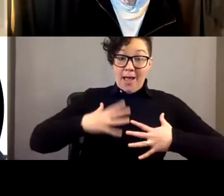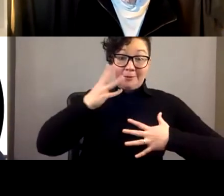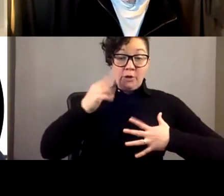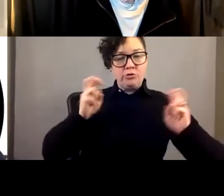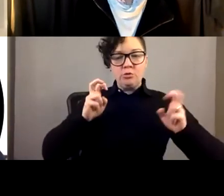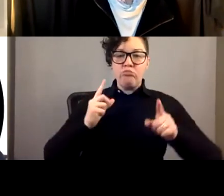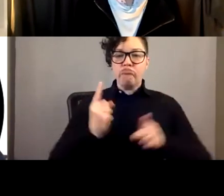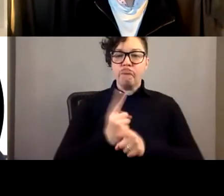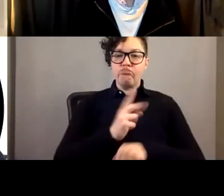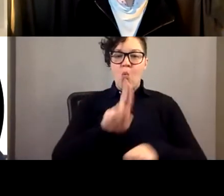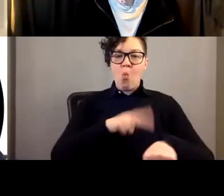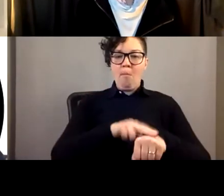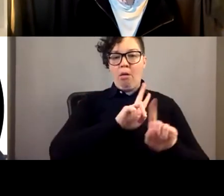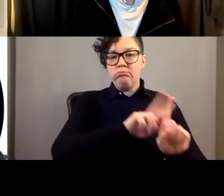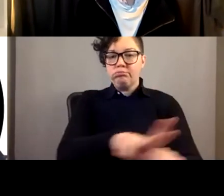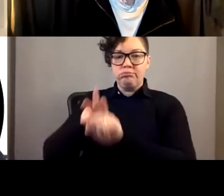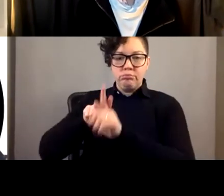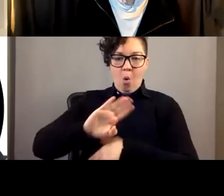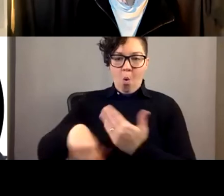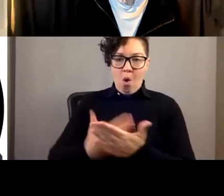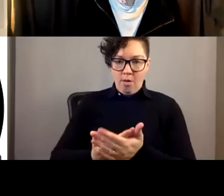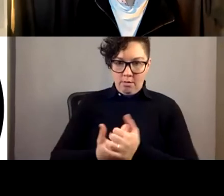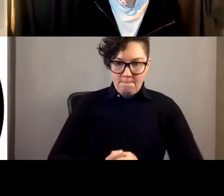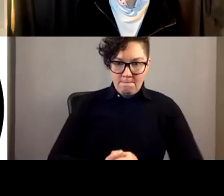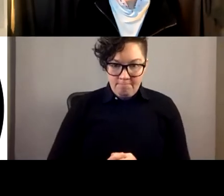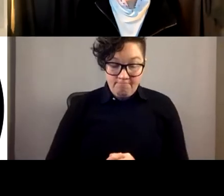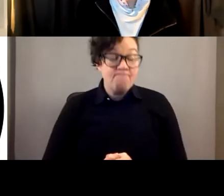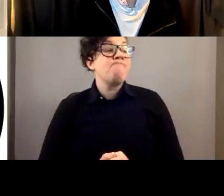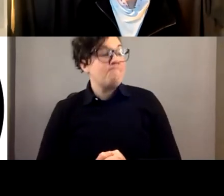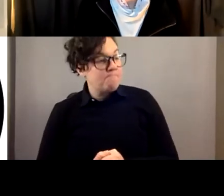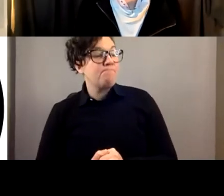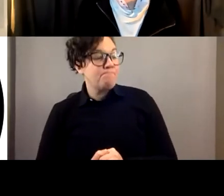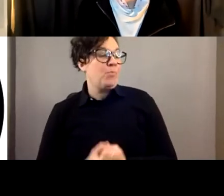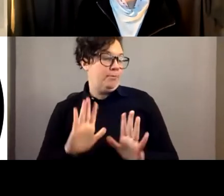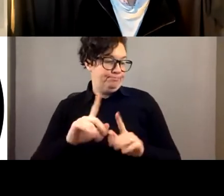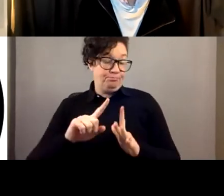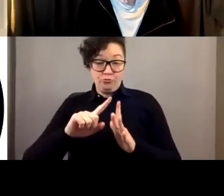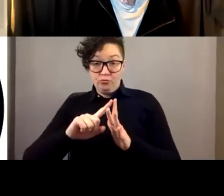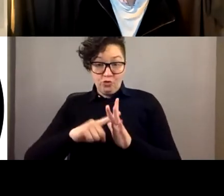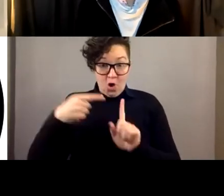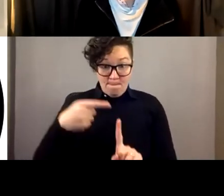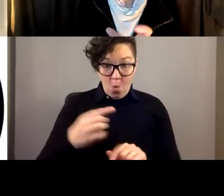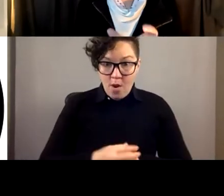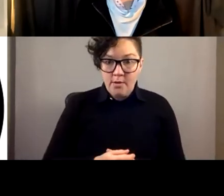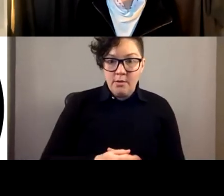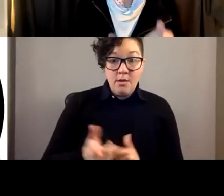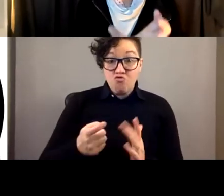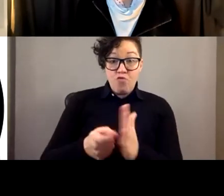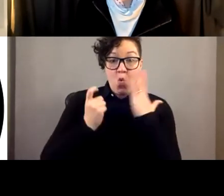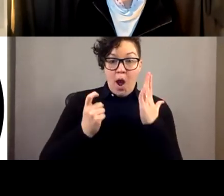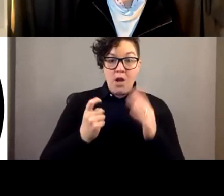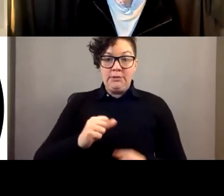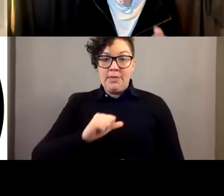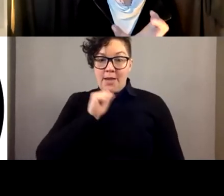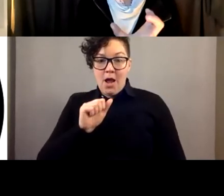I do think that, again, this just as a starting point, requires not taking the name